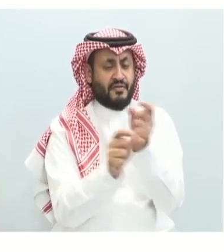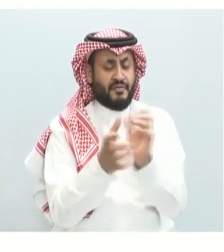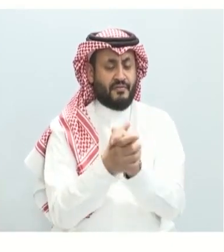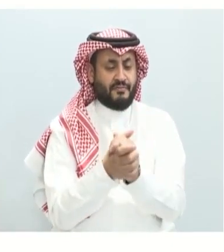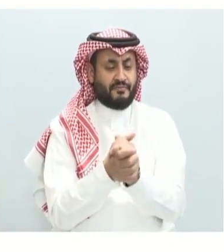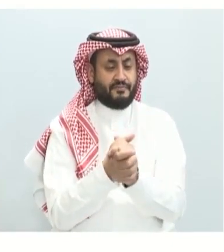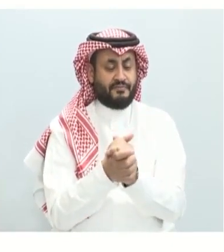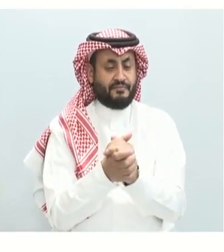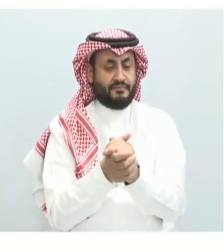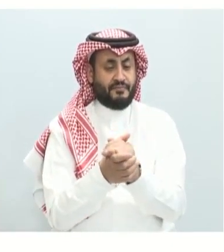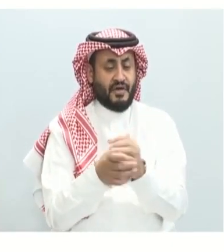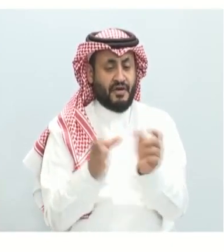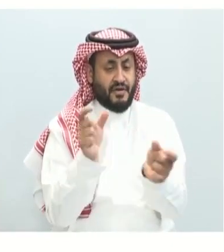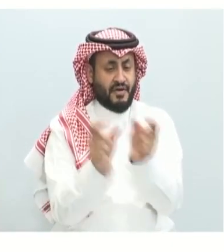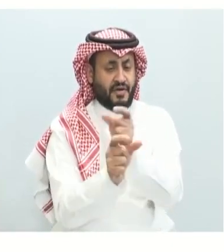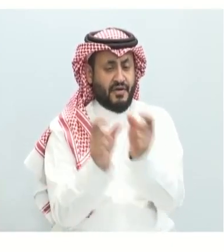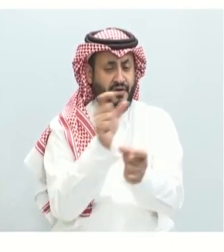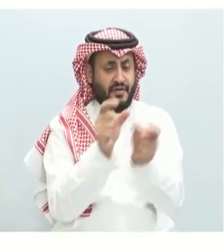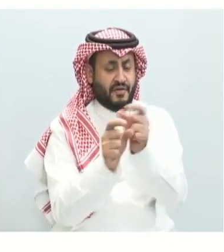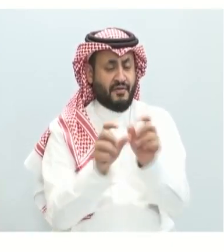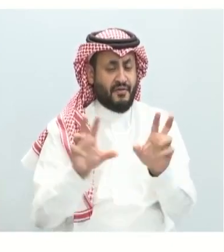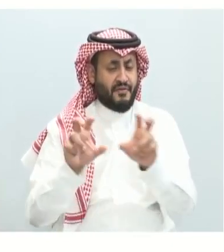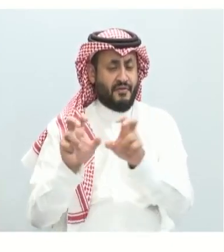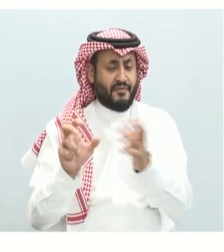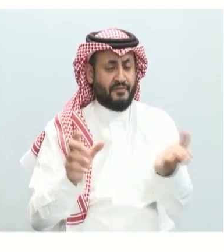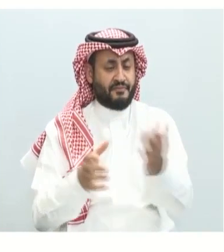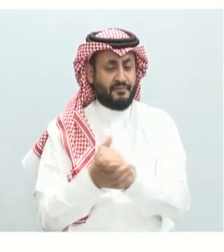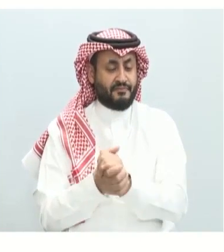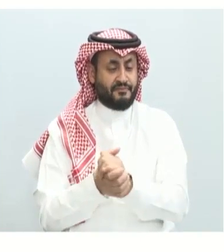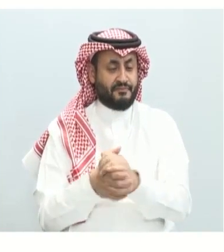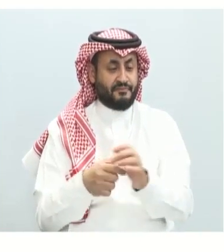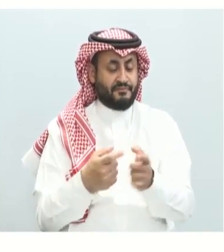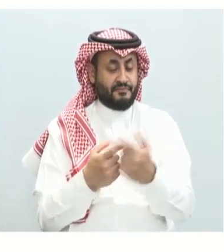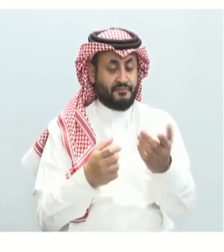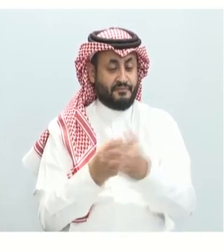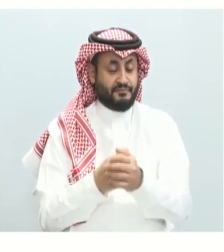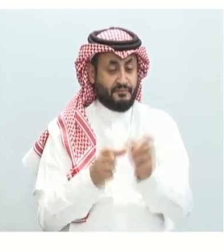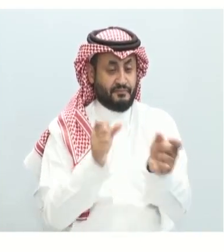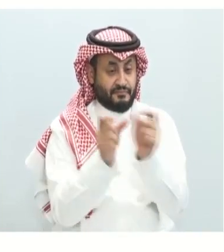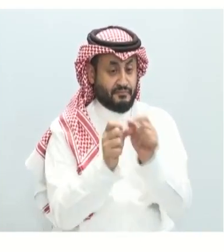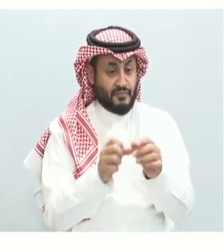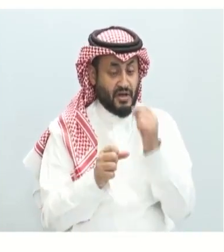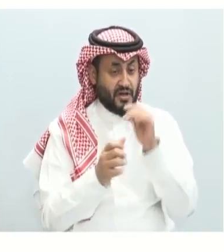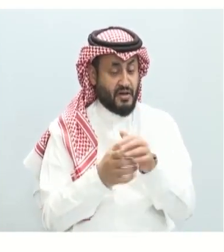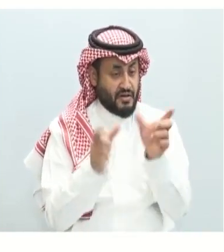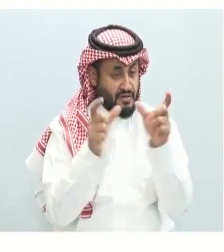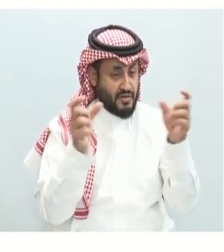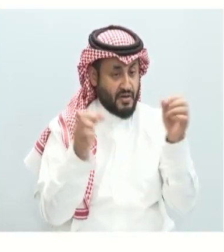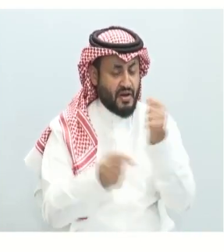to unscramble the letters. As you can see here, we have letters that do not form